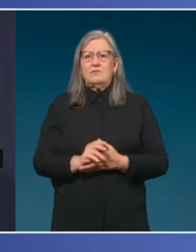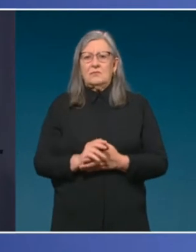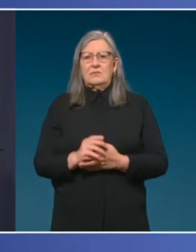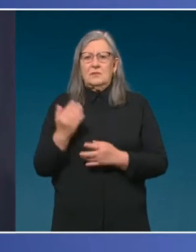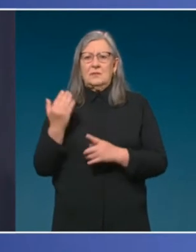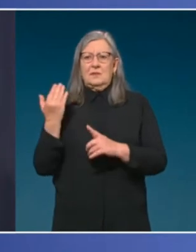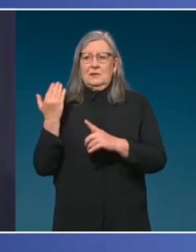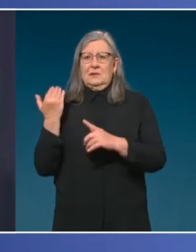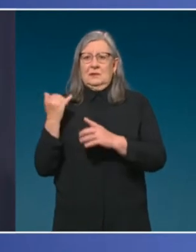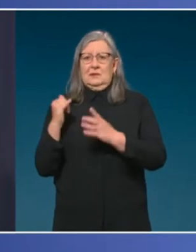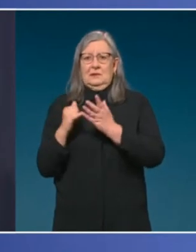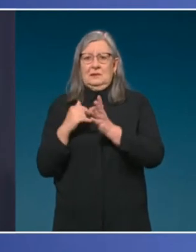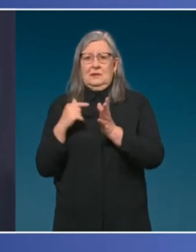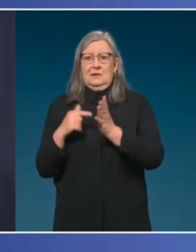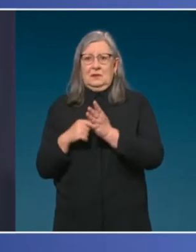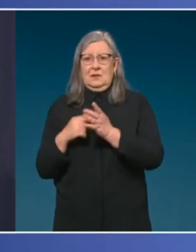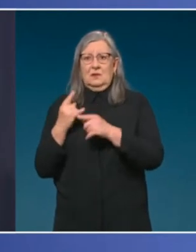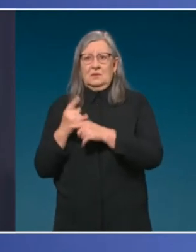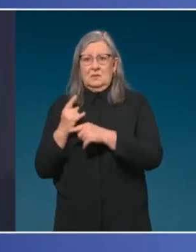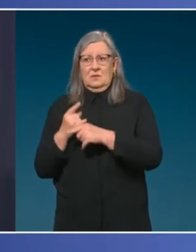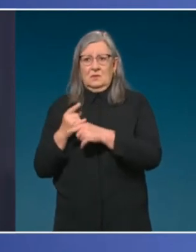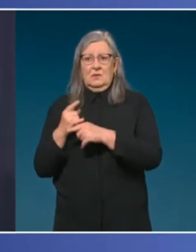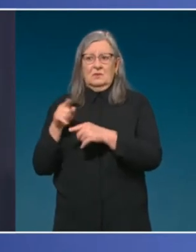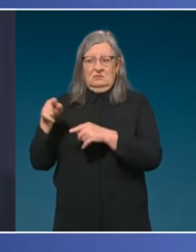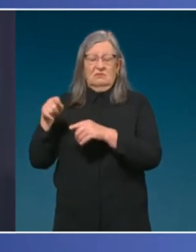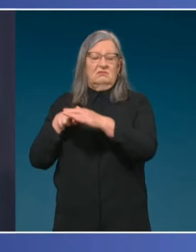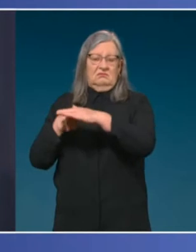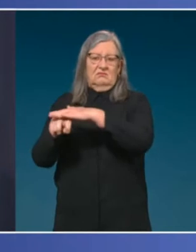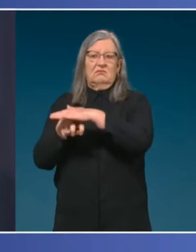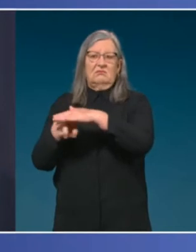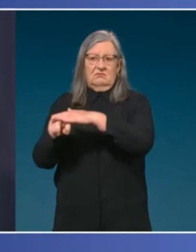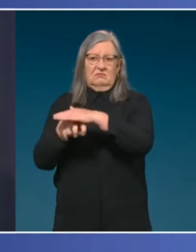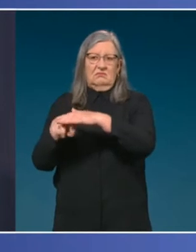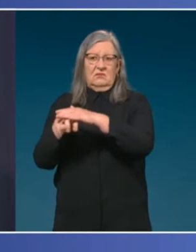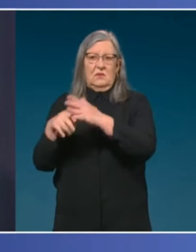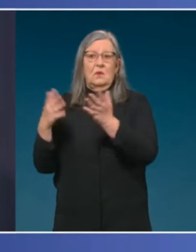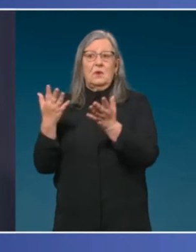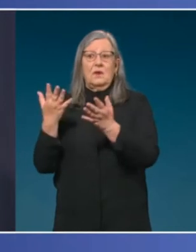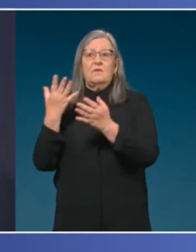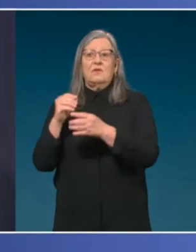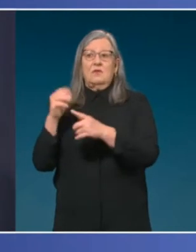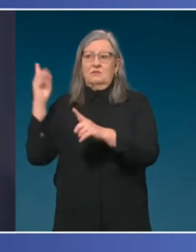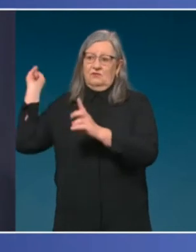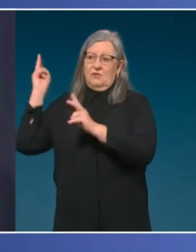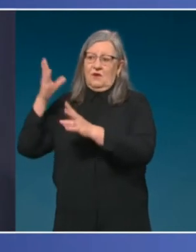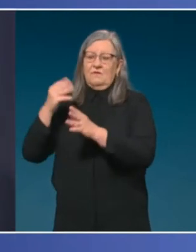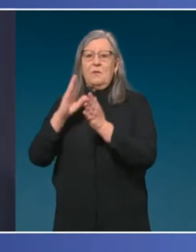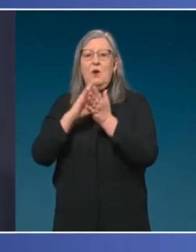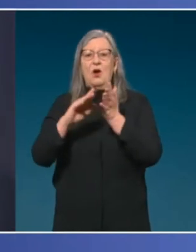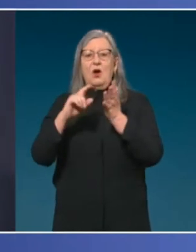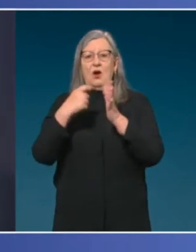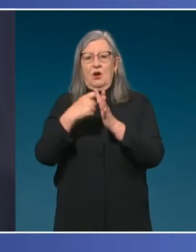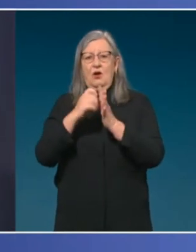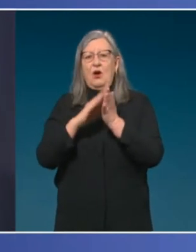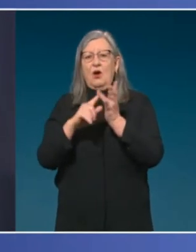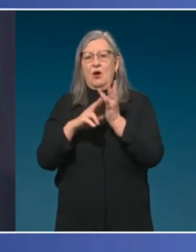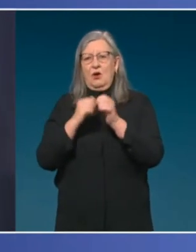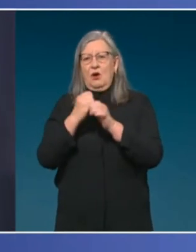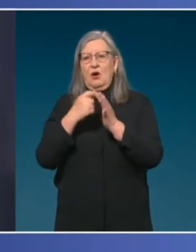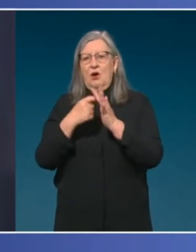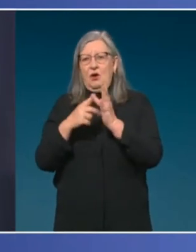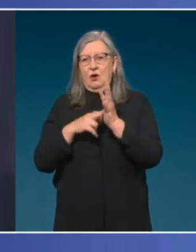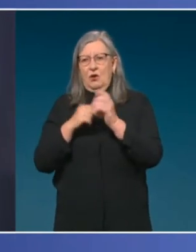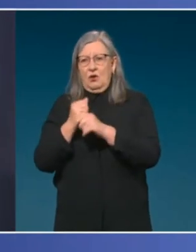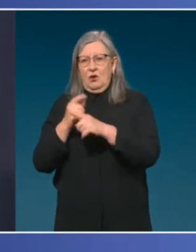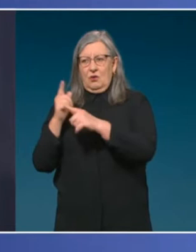Saturday in hotel quarantine in Hong Kong, where there was someone who'd come from Southern Africa and